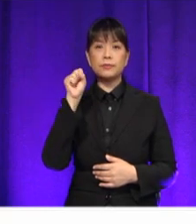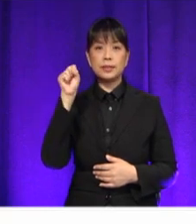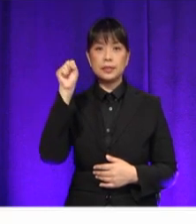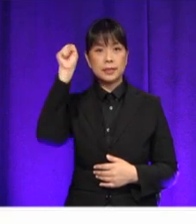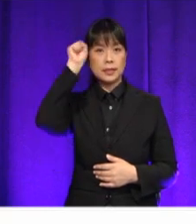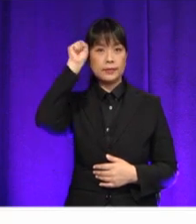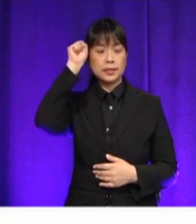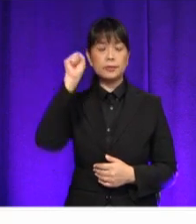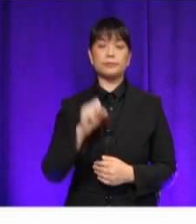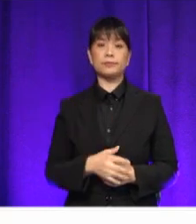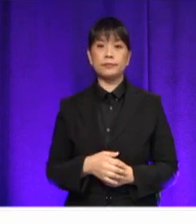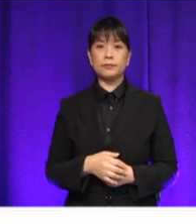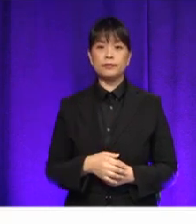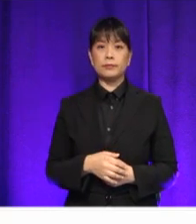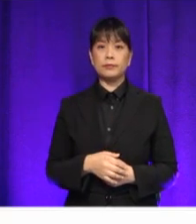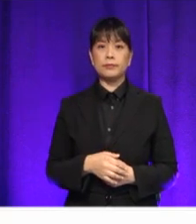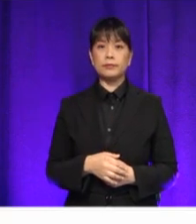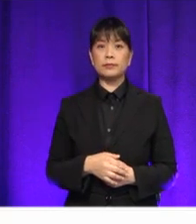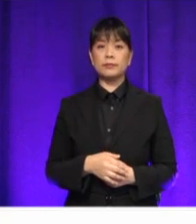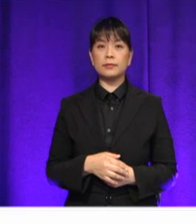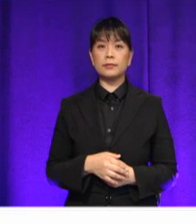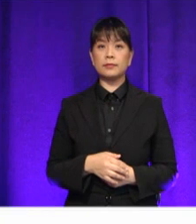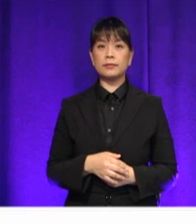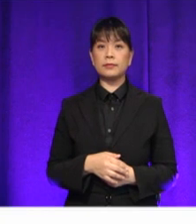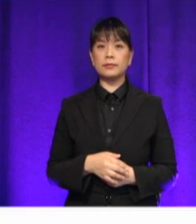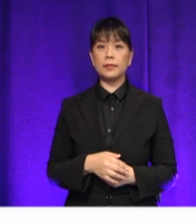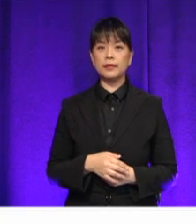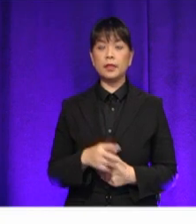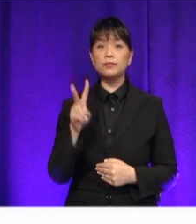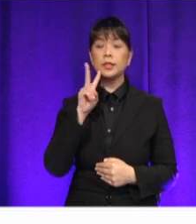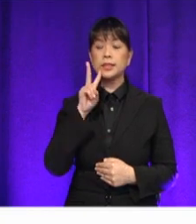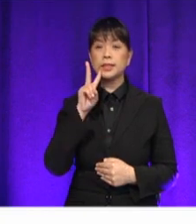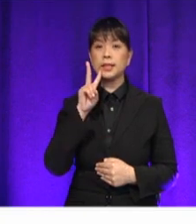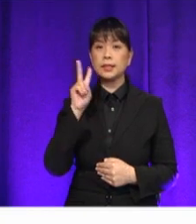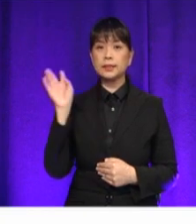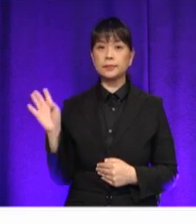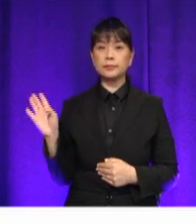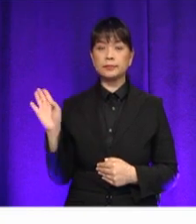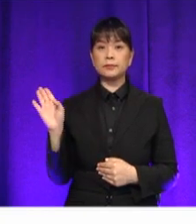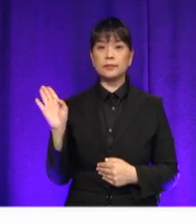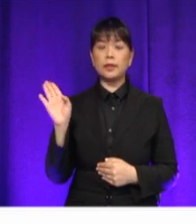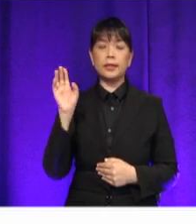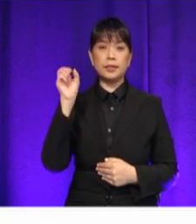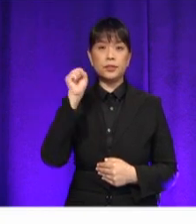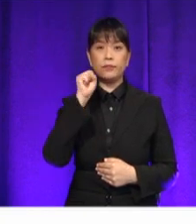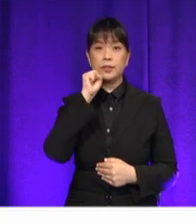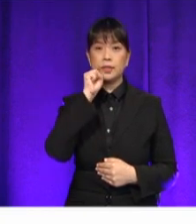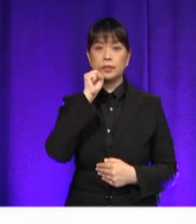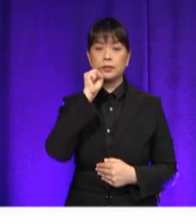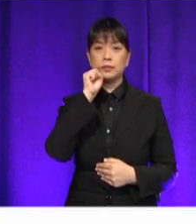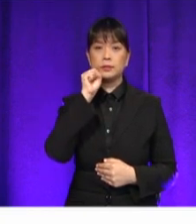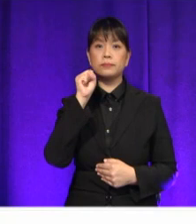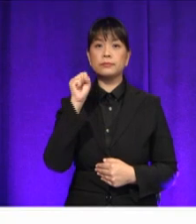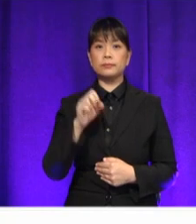DidikTV. And the top left is Varshika. Hi Varshika. And last but not least, Sharwina. Hi Sharina, oh my